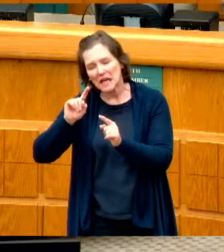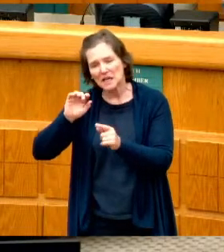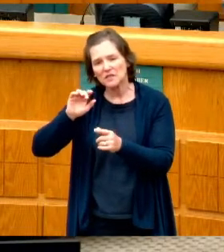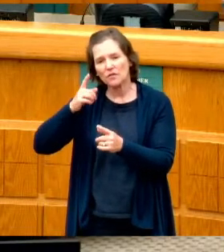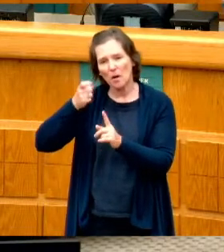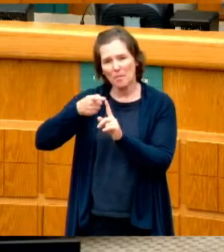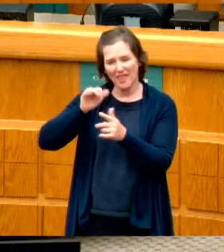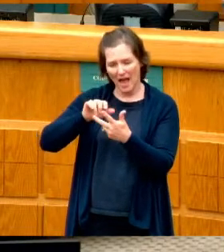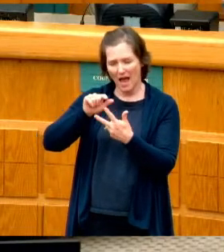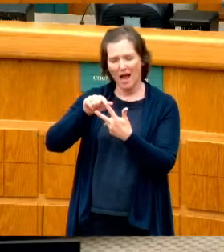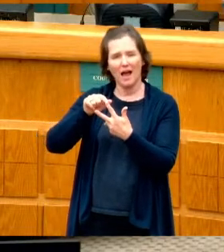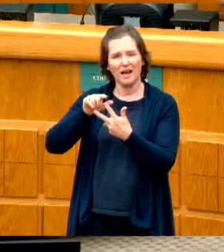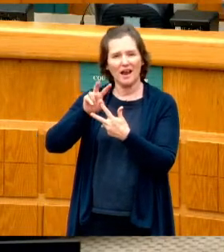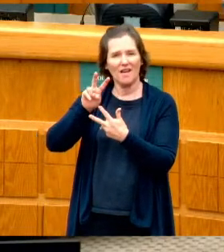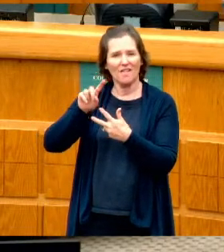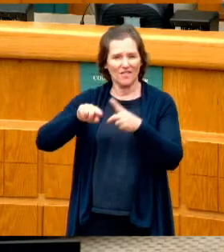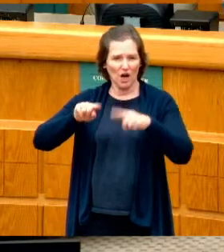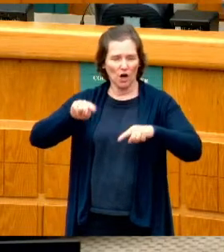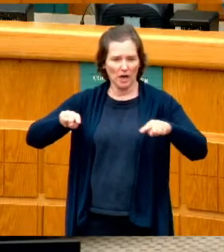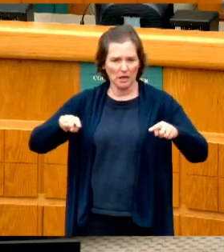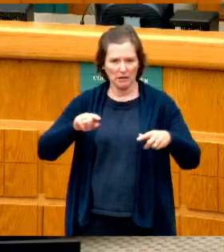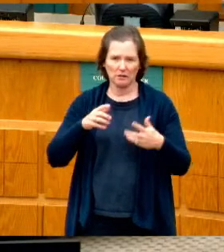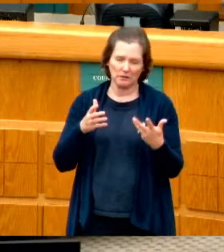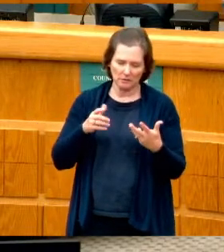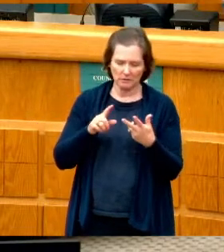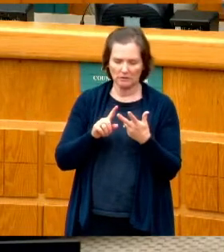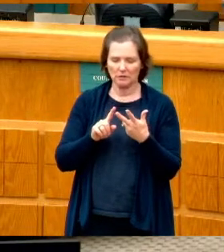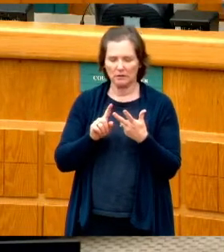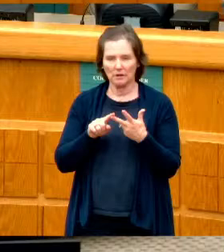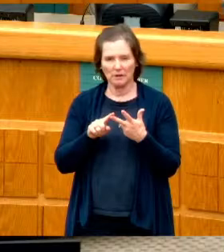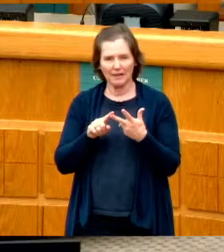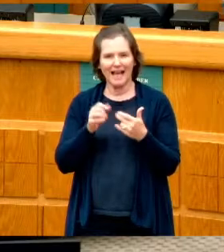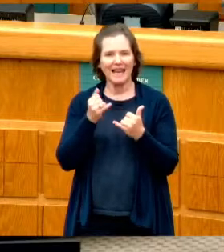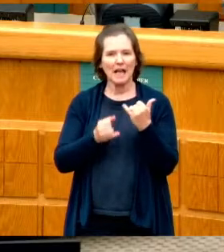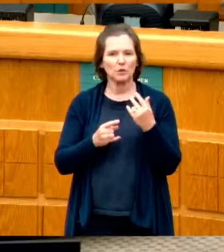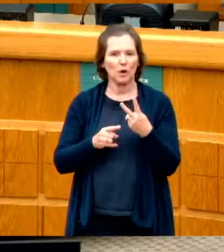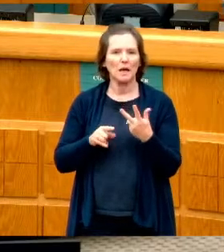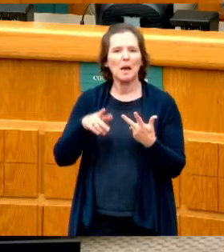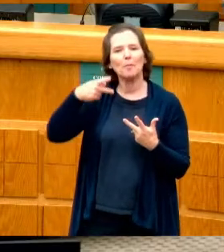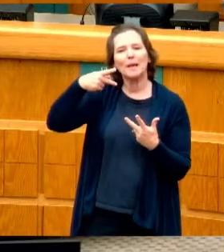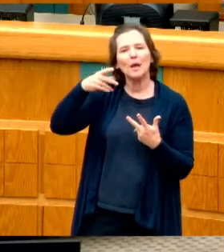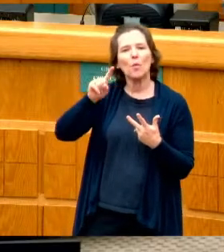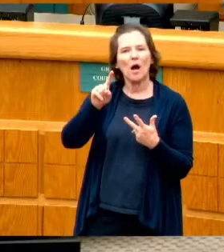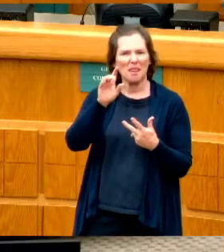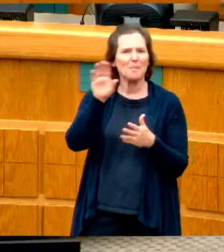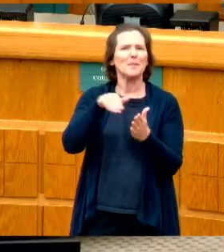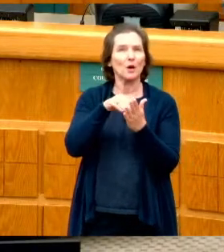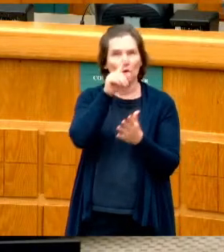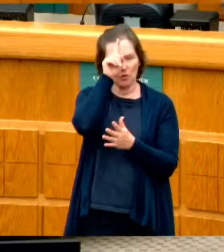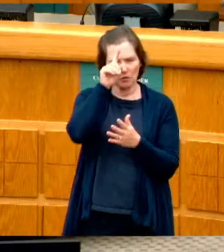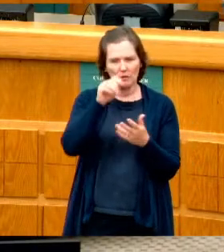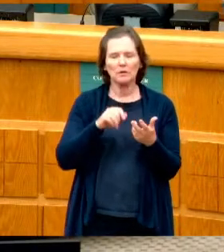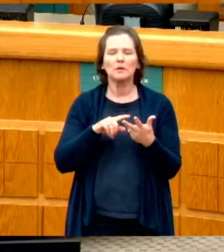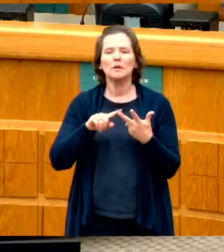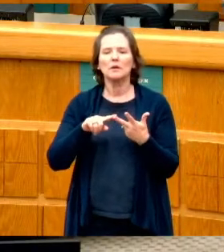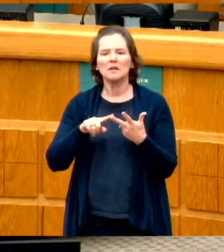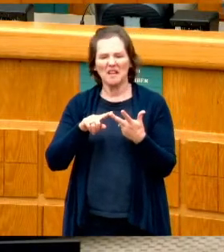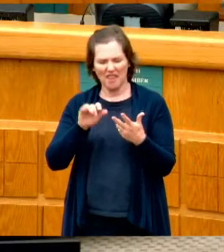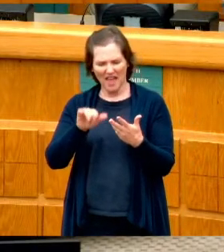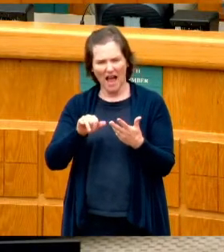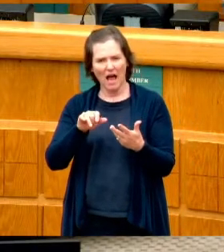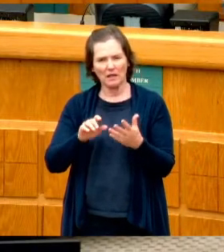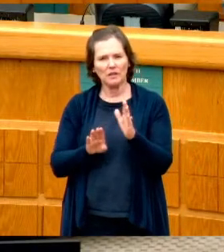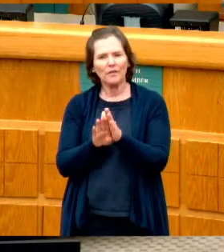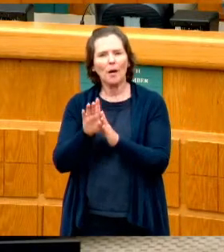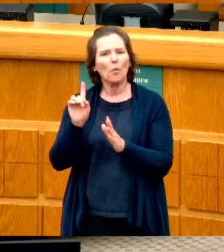needed. Finally, the P1, right in the middle. In Brazil, a variant of